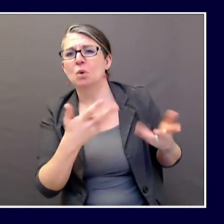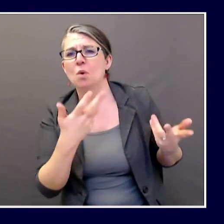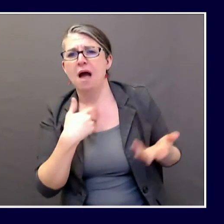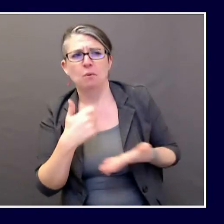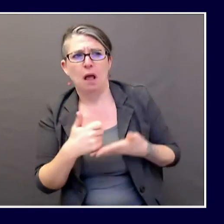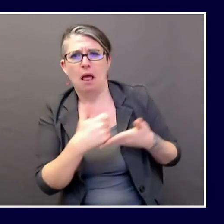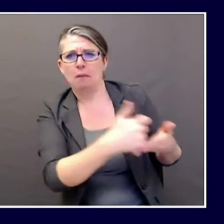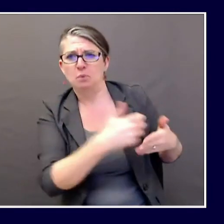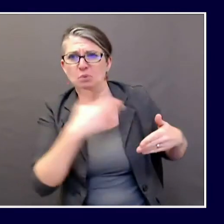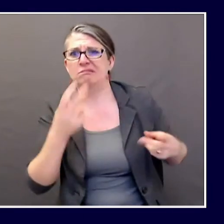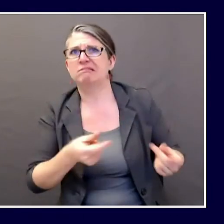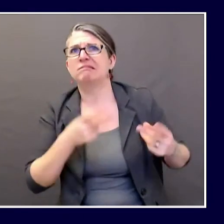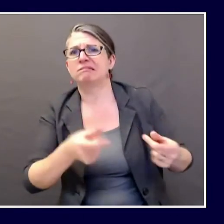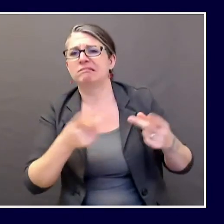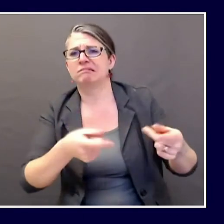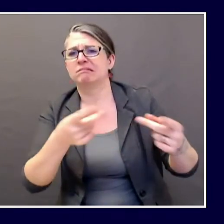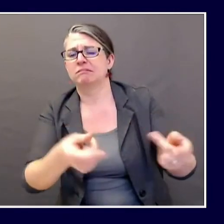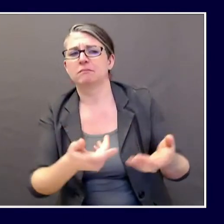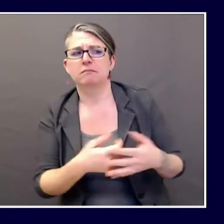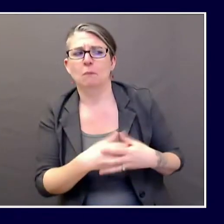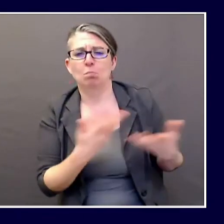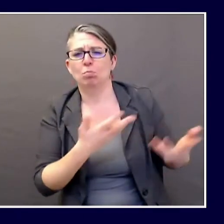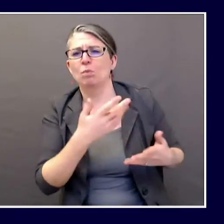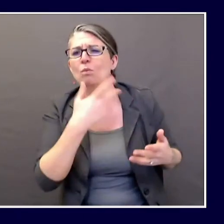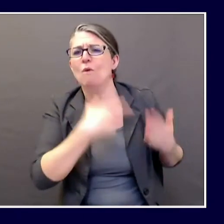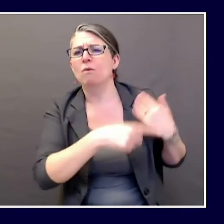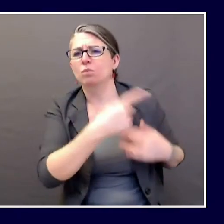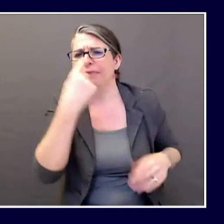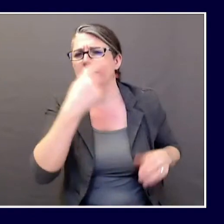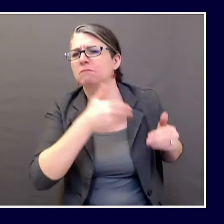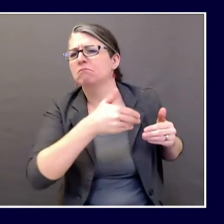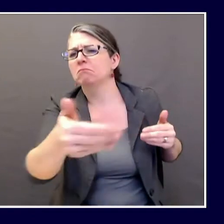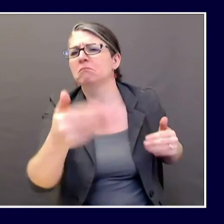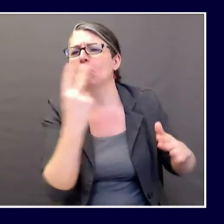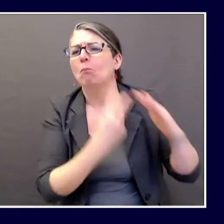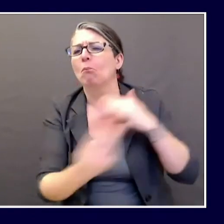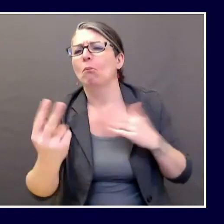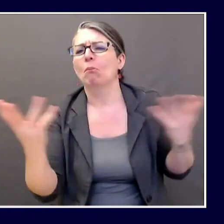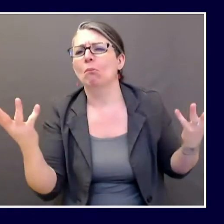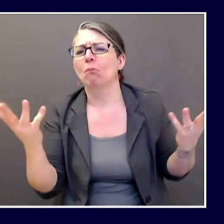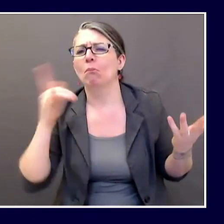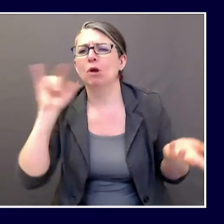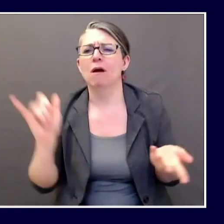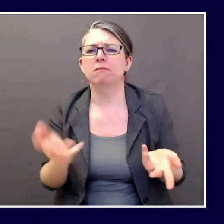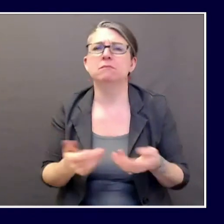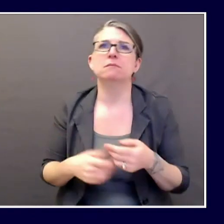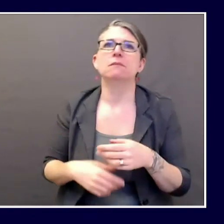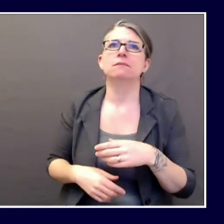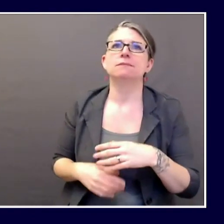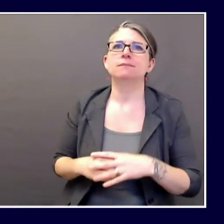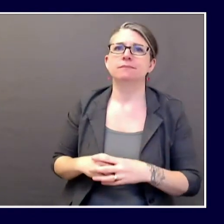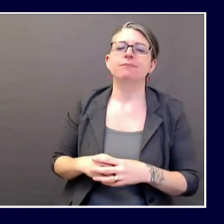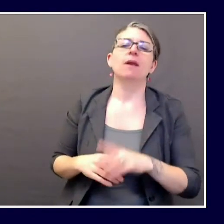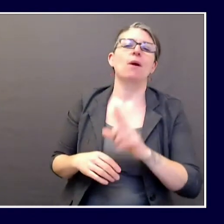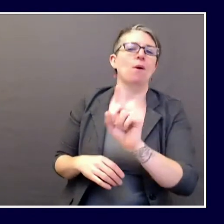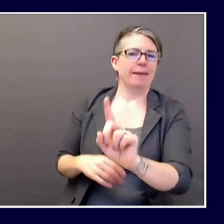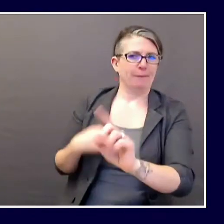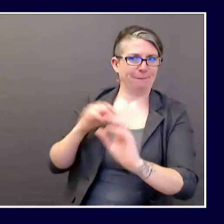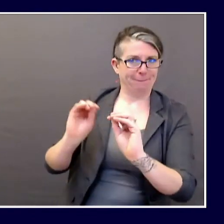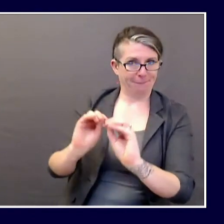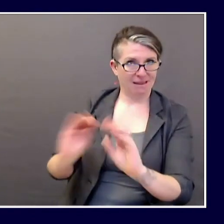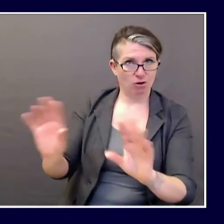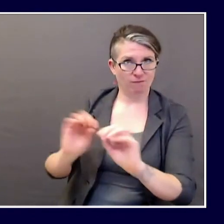note, the sort of multi-state system that went down is just the system that tells us how many shots into